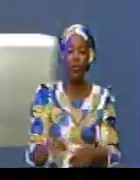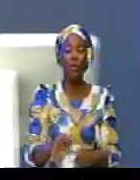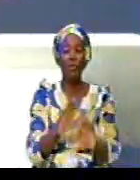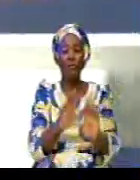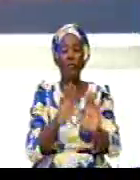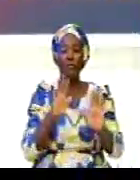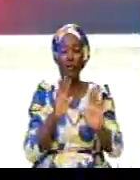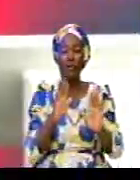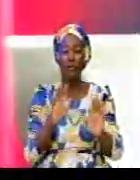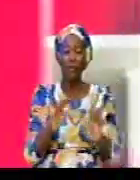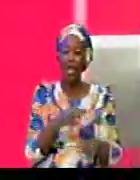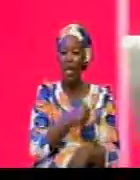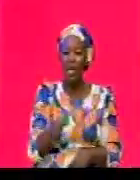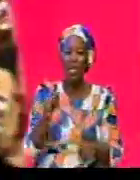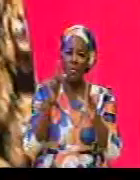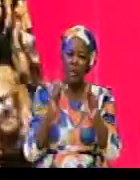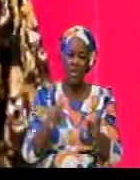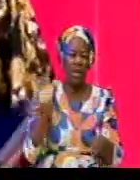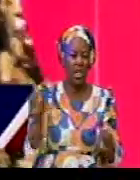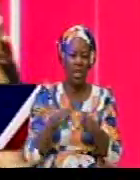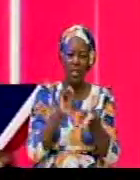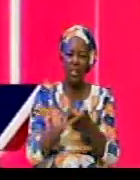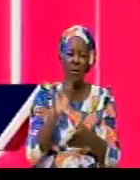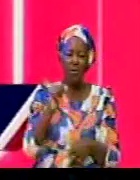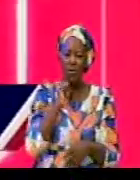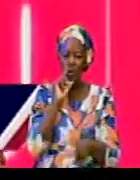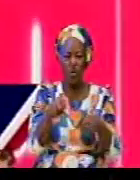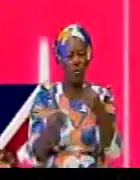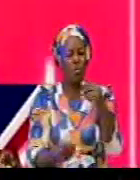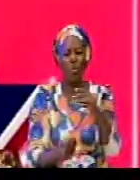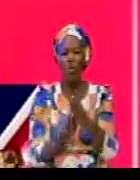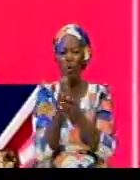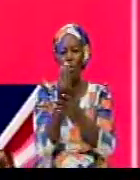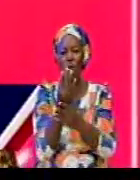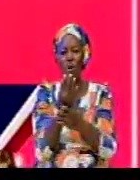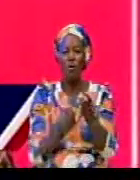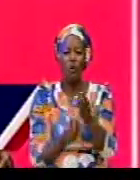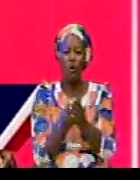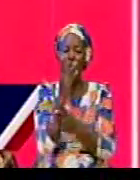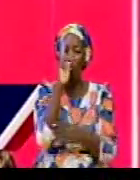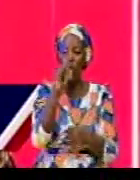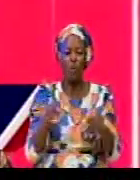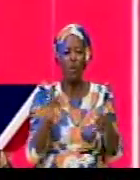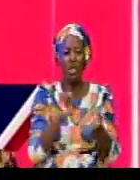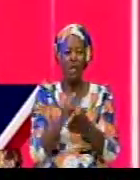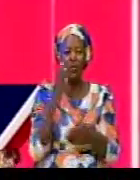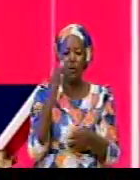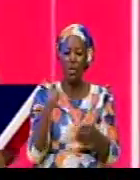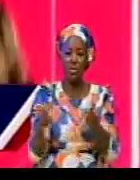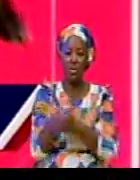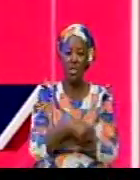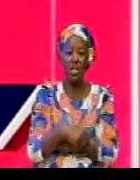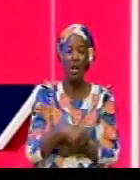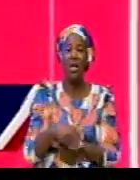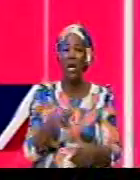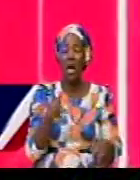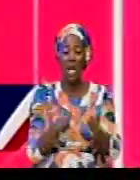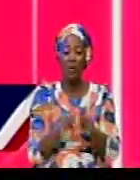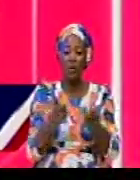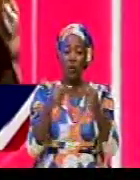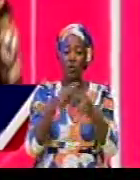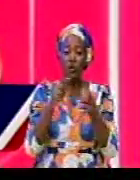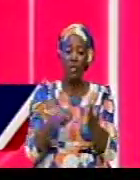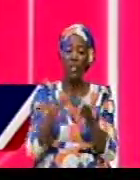your life is bogged down with fear. A person like that will not fly, will not go up. That's